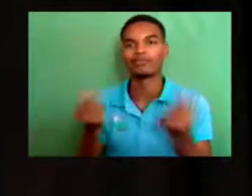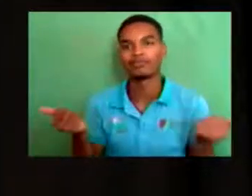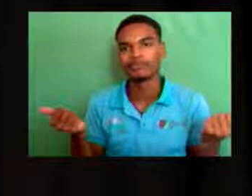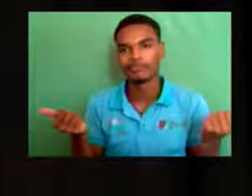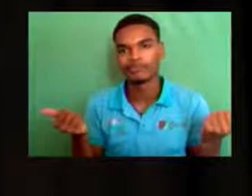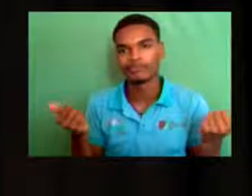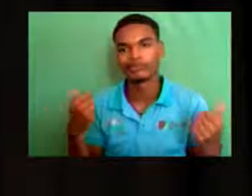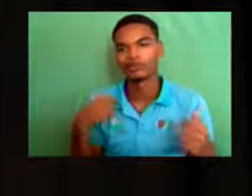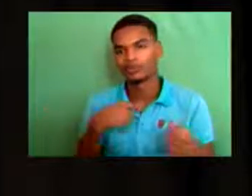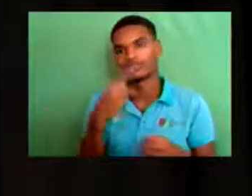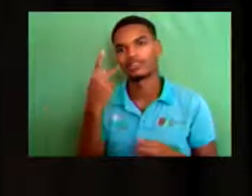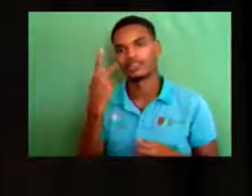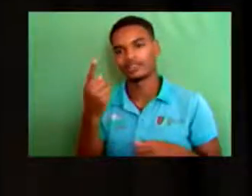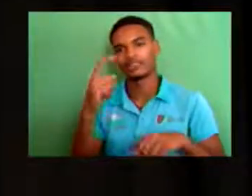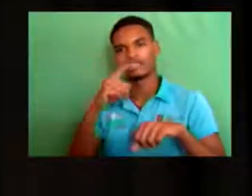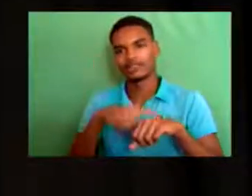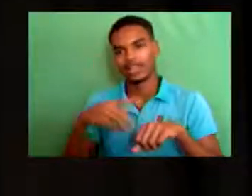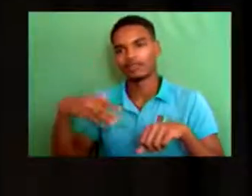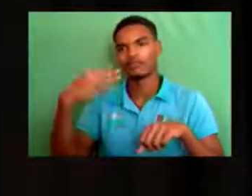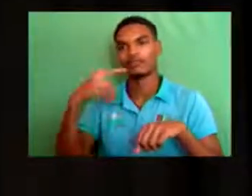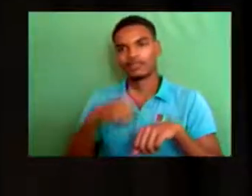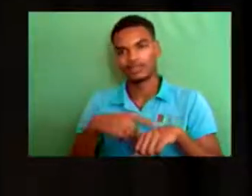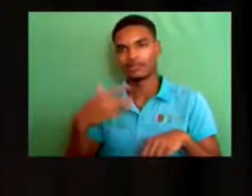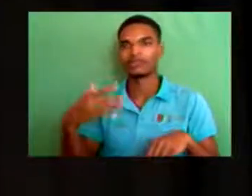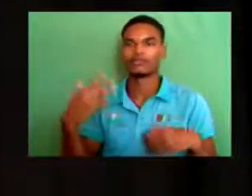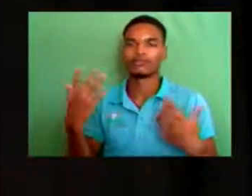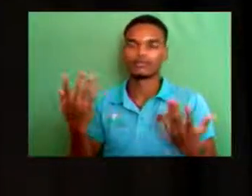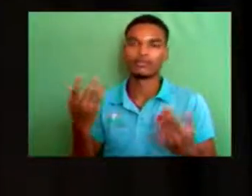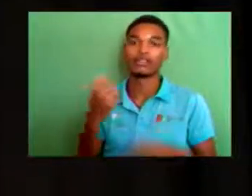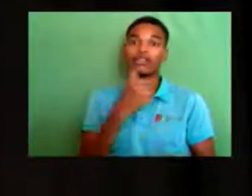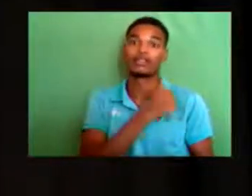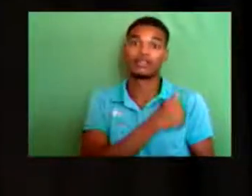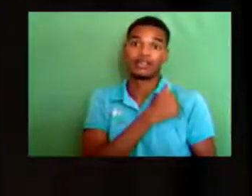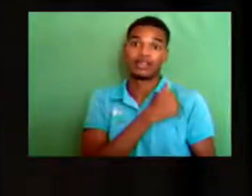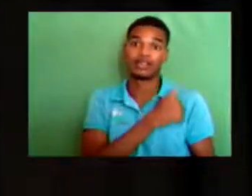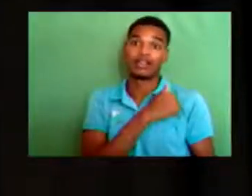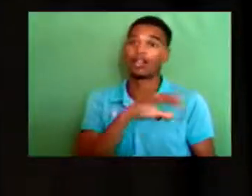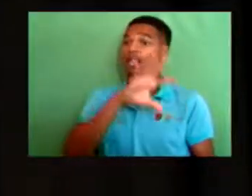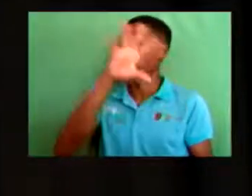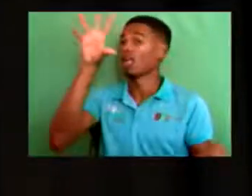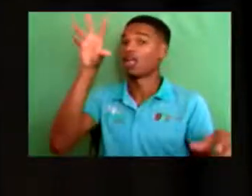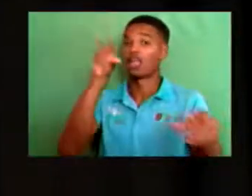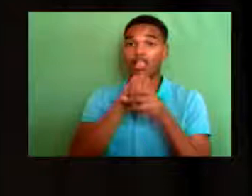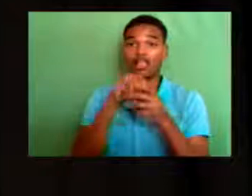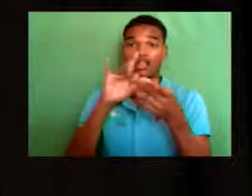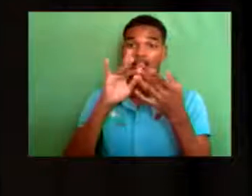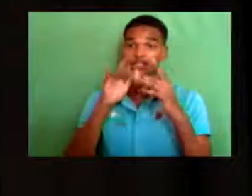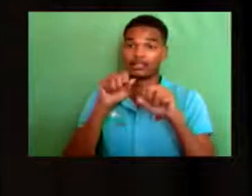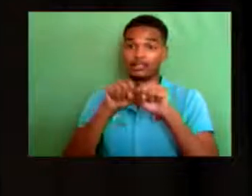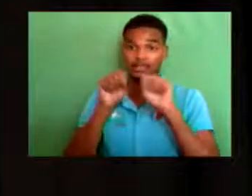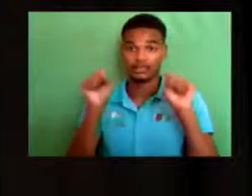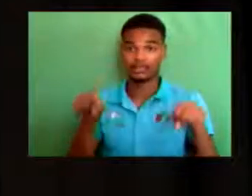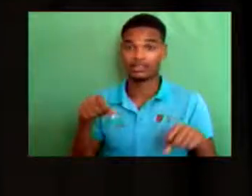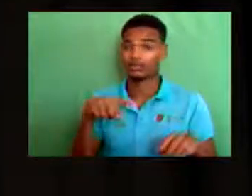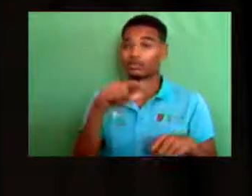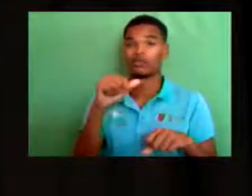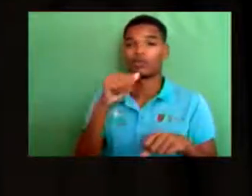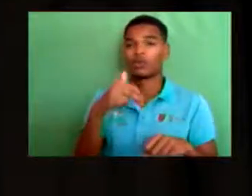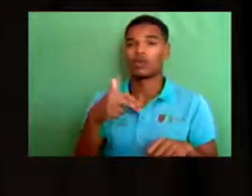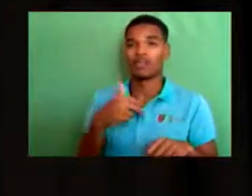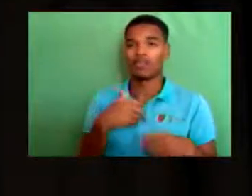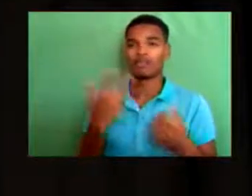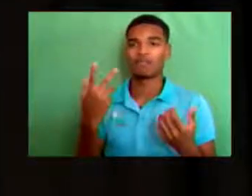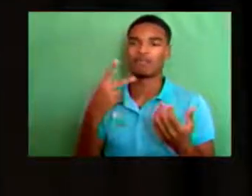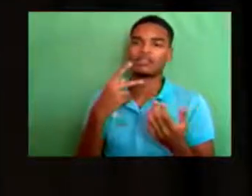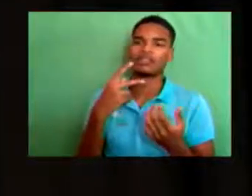again. Canada, interestingly, is an all internet system. And they don't have many statistics on failure rates, but